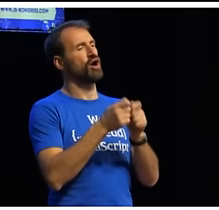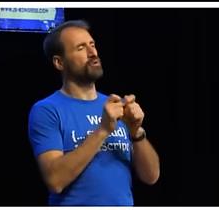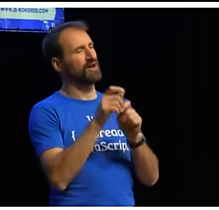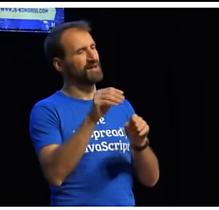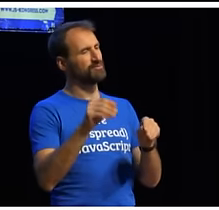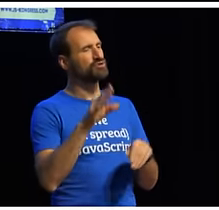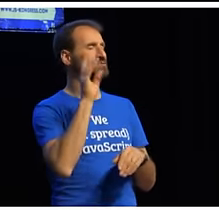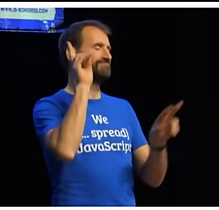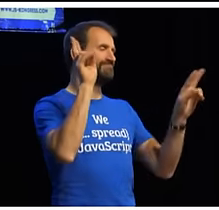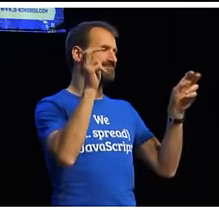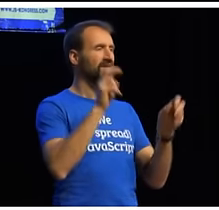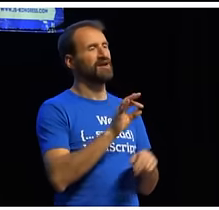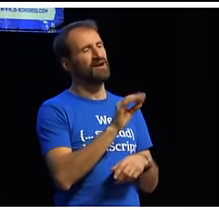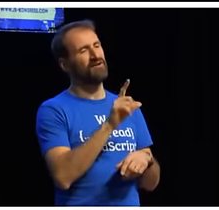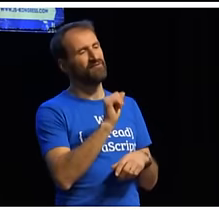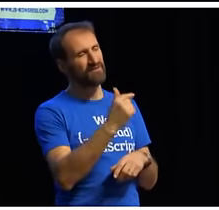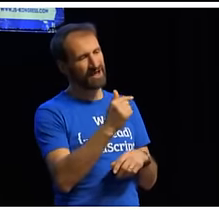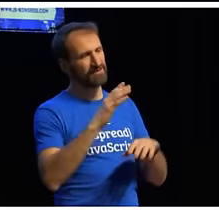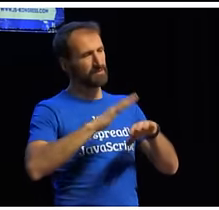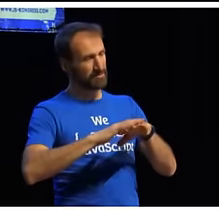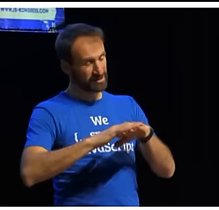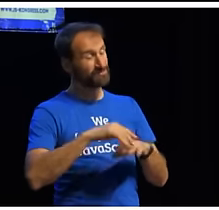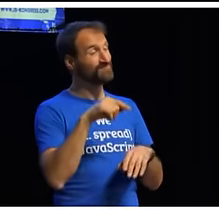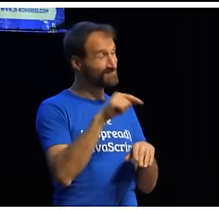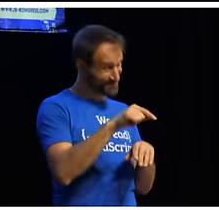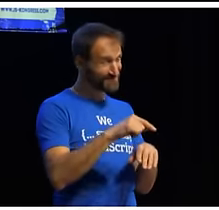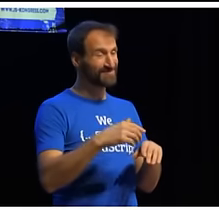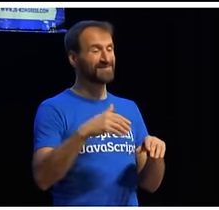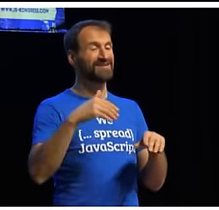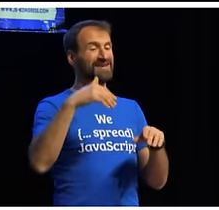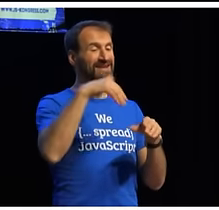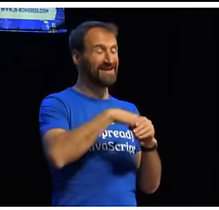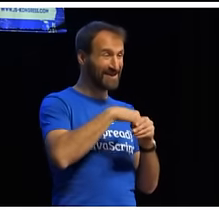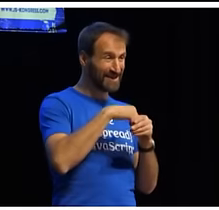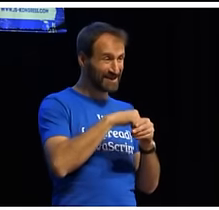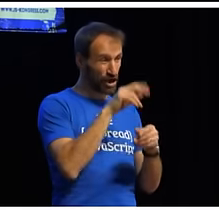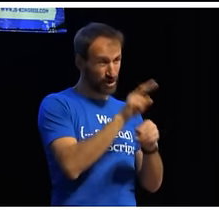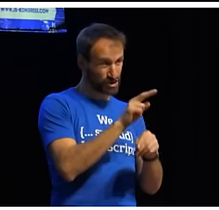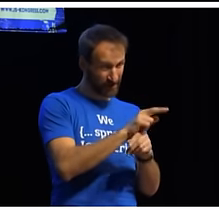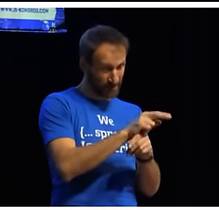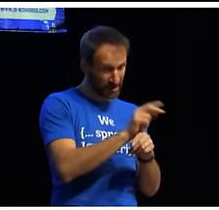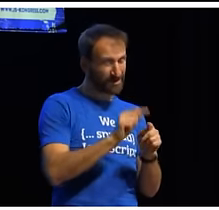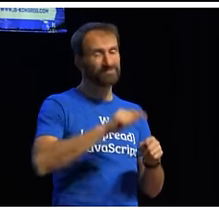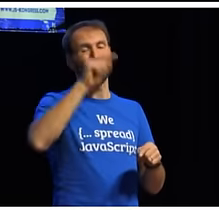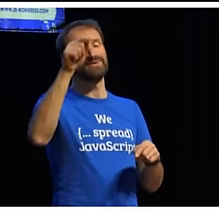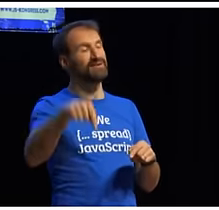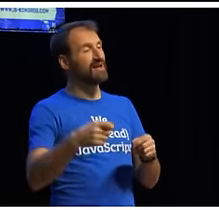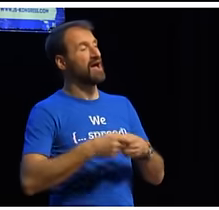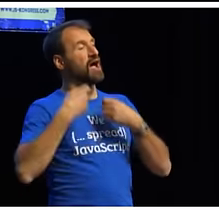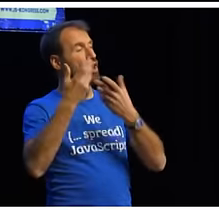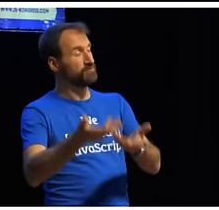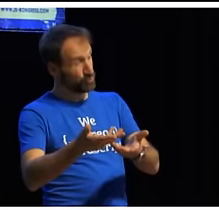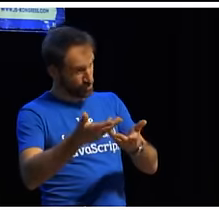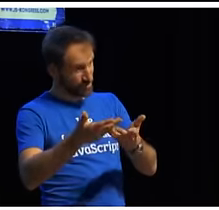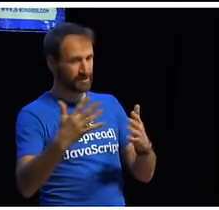basically maps the inner observable to the result, to the output. And that's